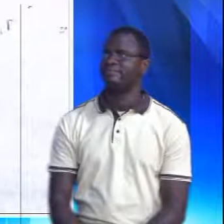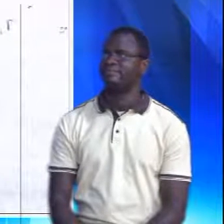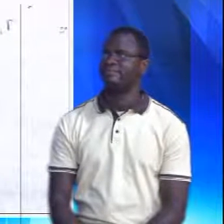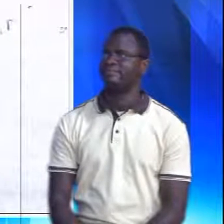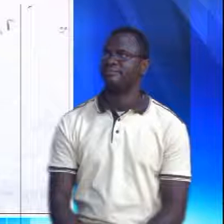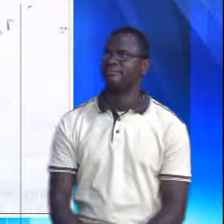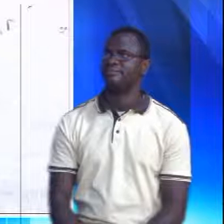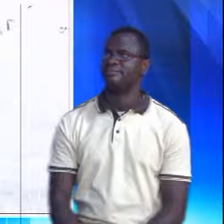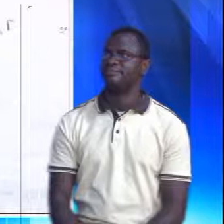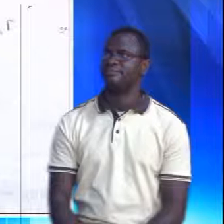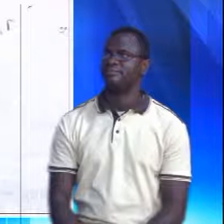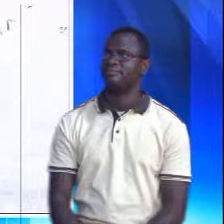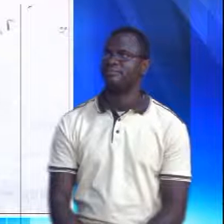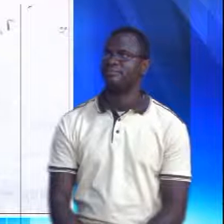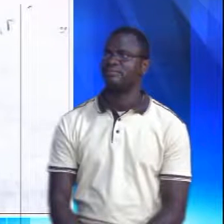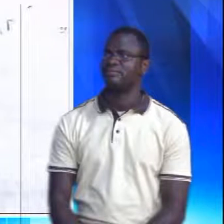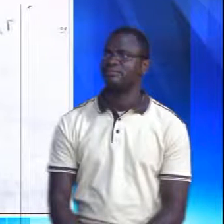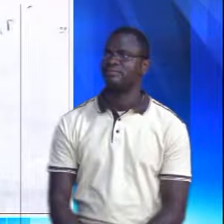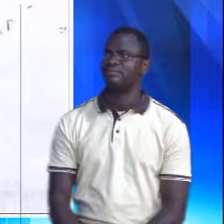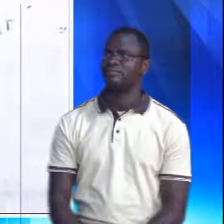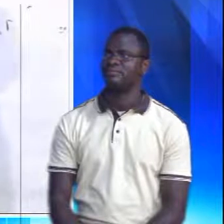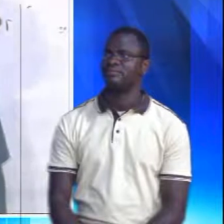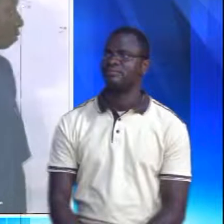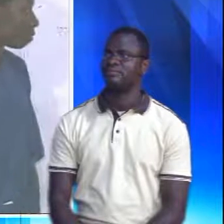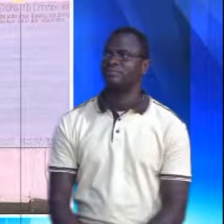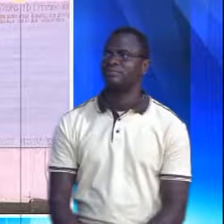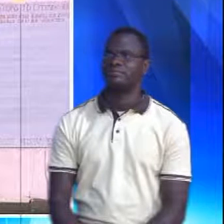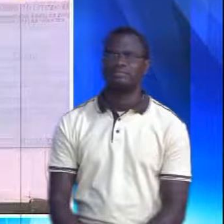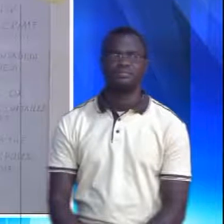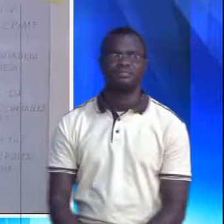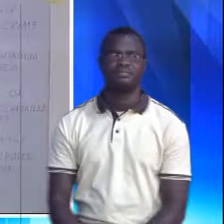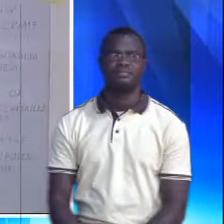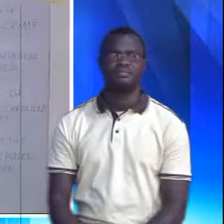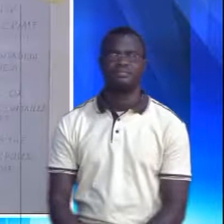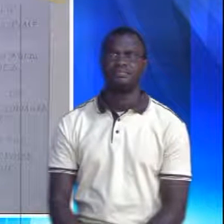adults. The first one, you have the right of